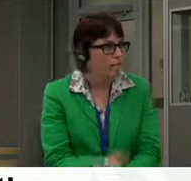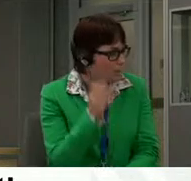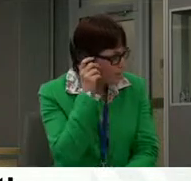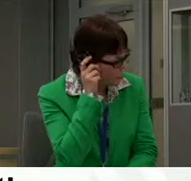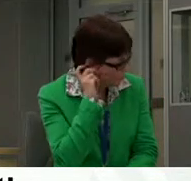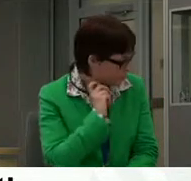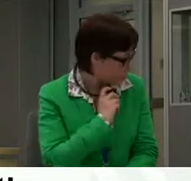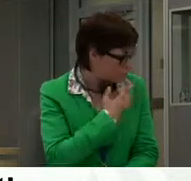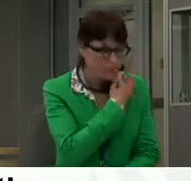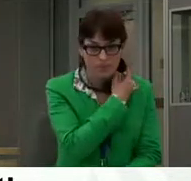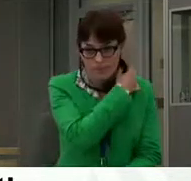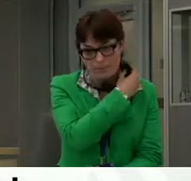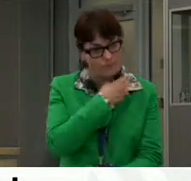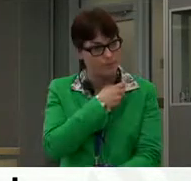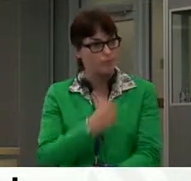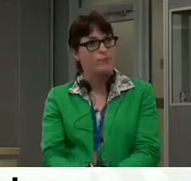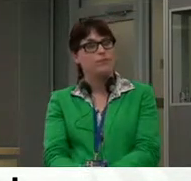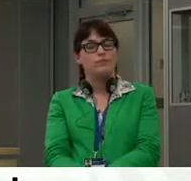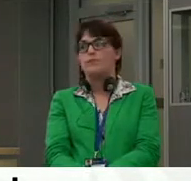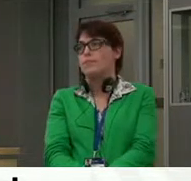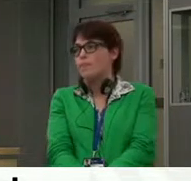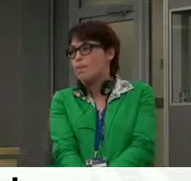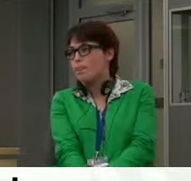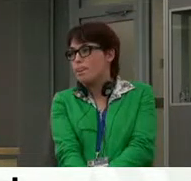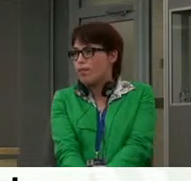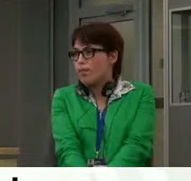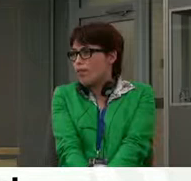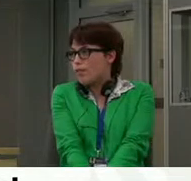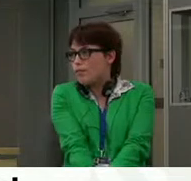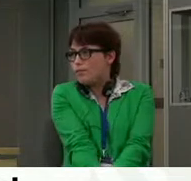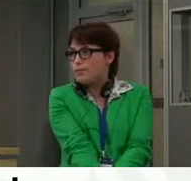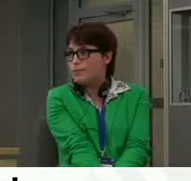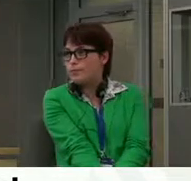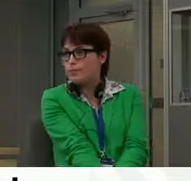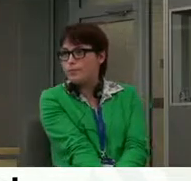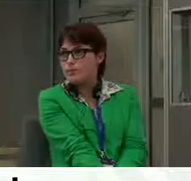table, and I would like to invite the participants of the panel discussion to come to the front.